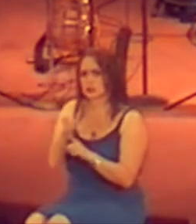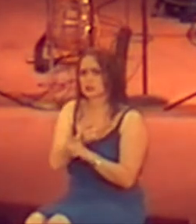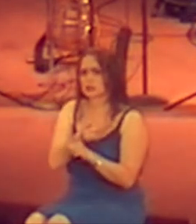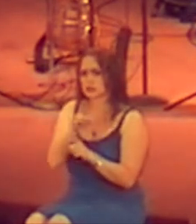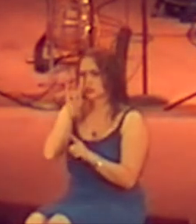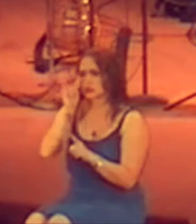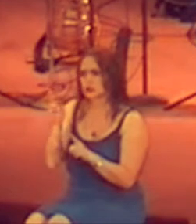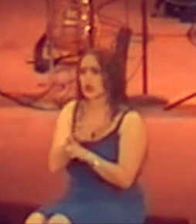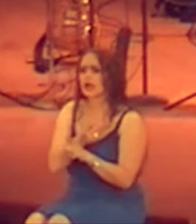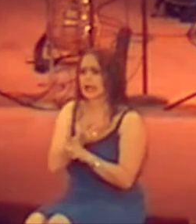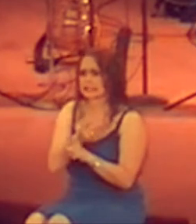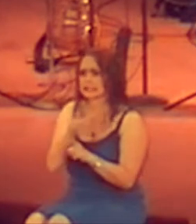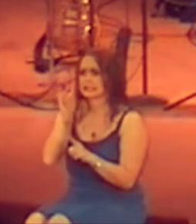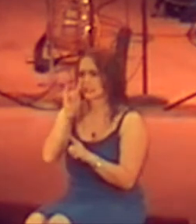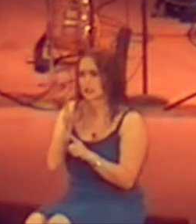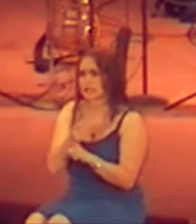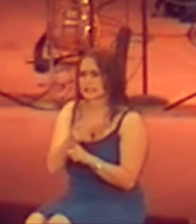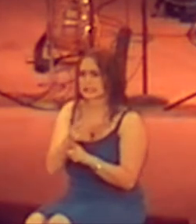my spiritual gift.